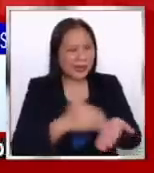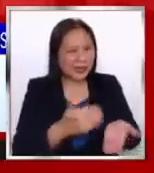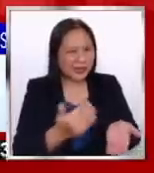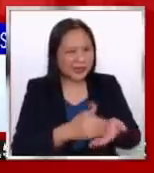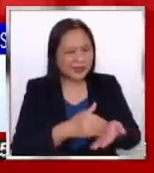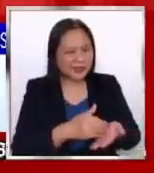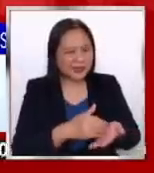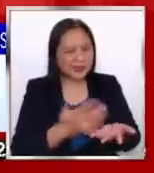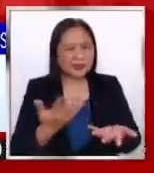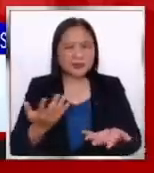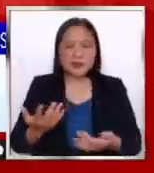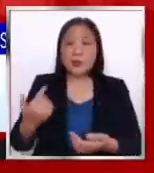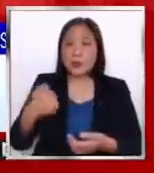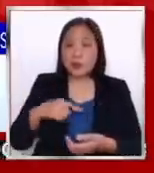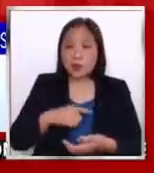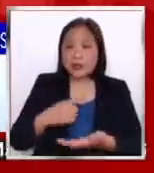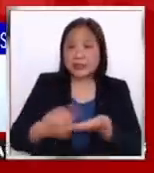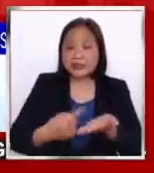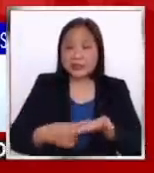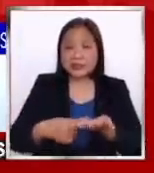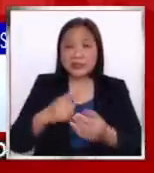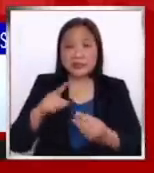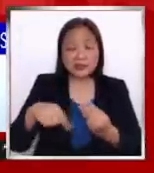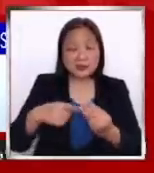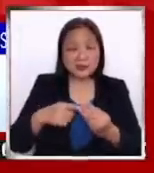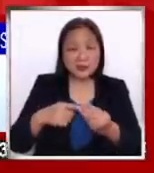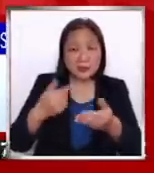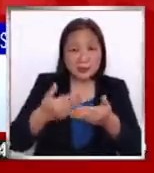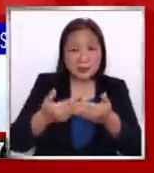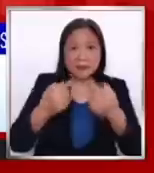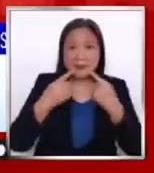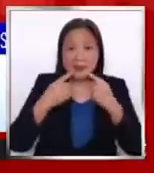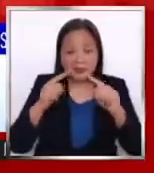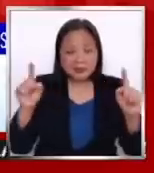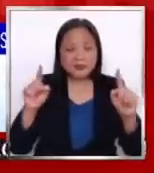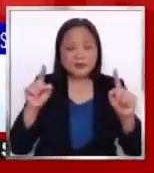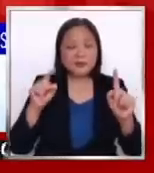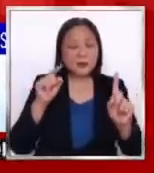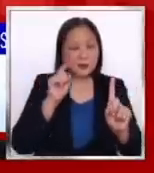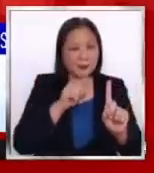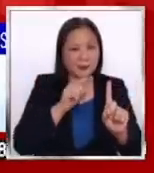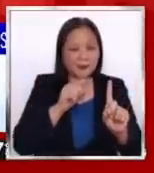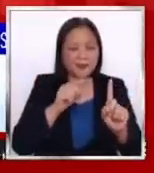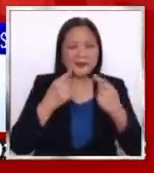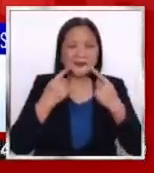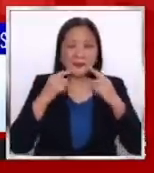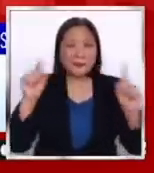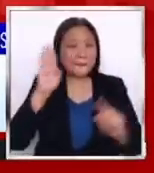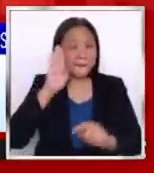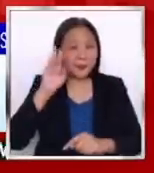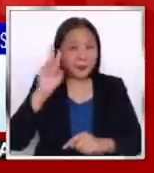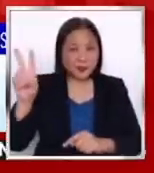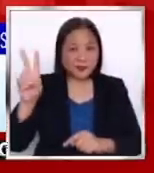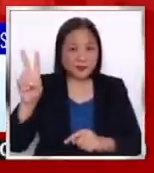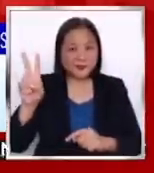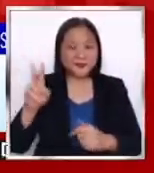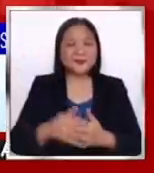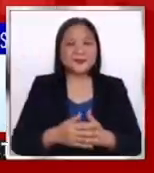We were talking of his imminent victory, the imminent victory of presidential frontrunner, yes. Bongbong Marcos. Yes,